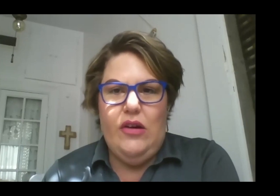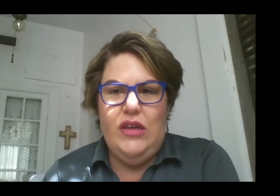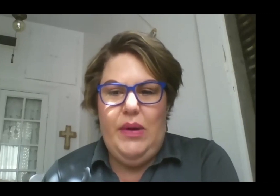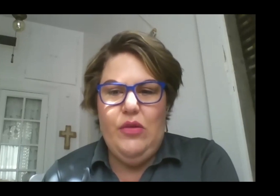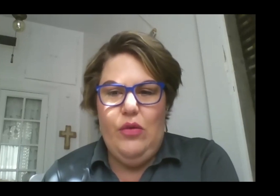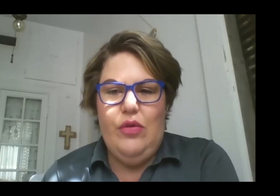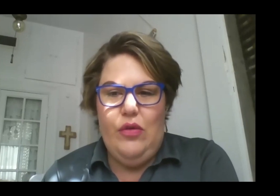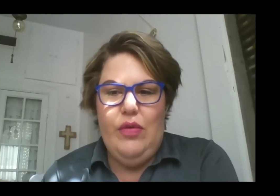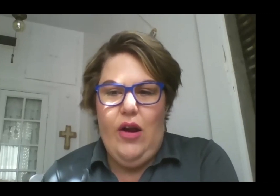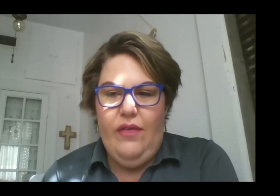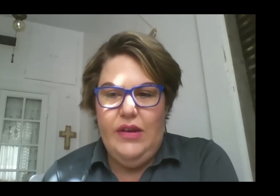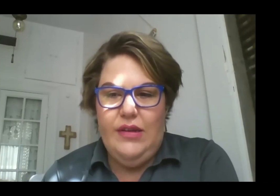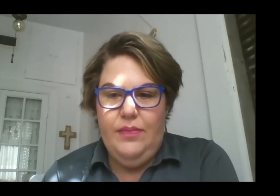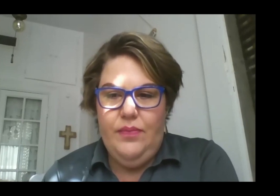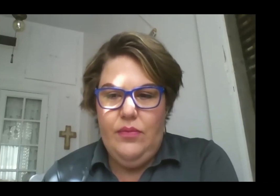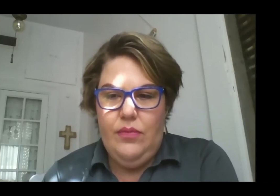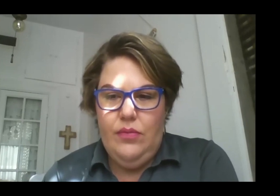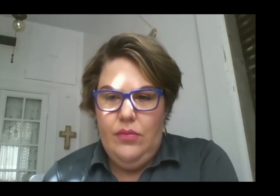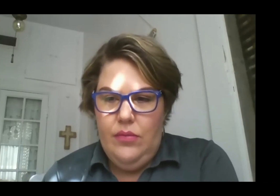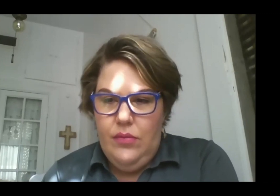would actually be through that office.